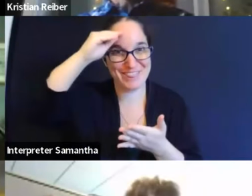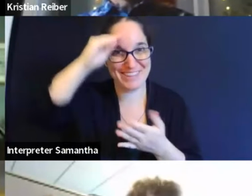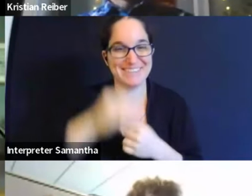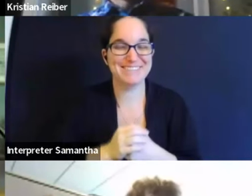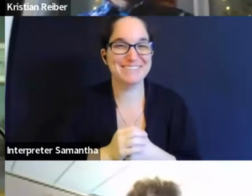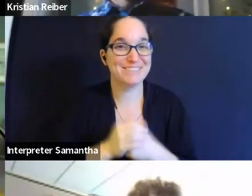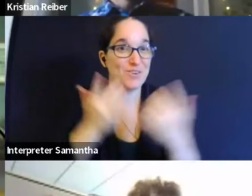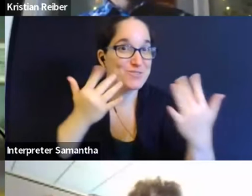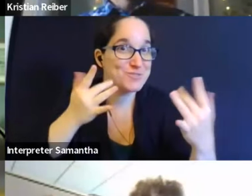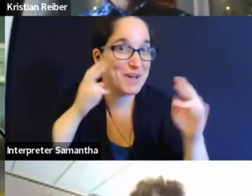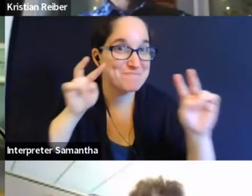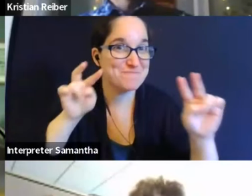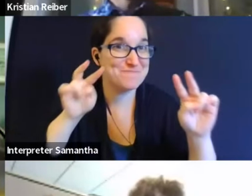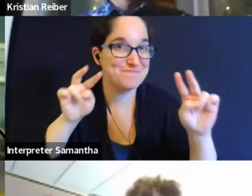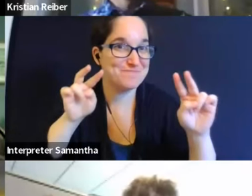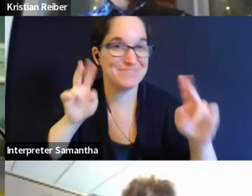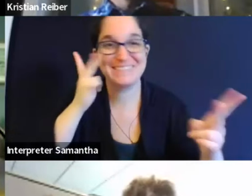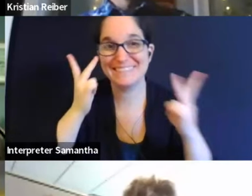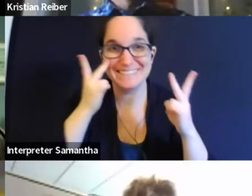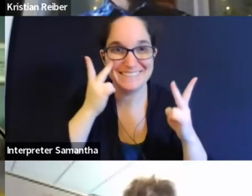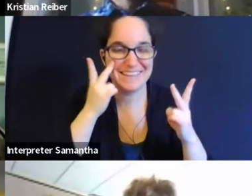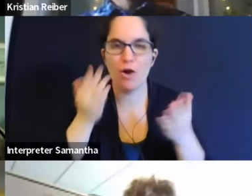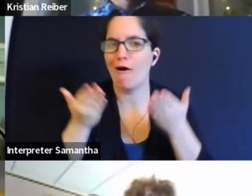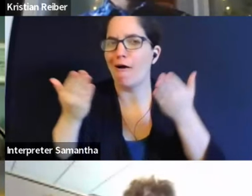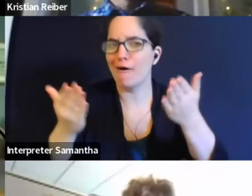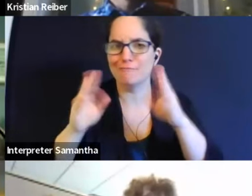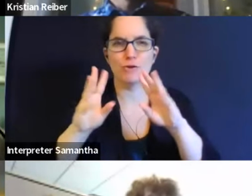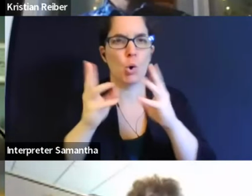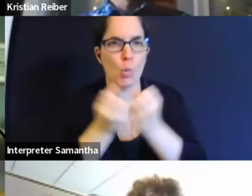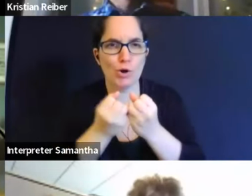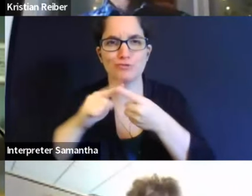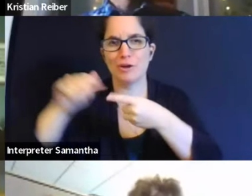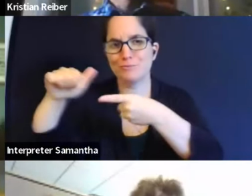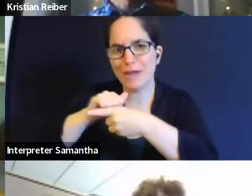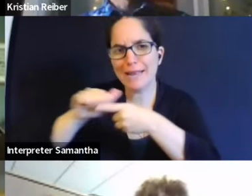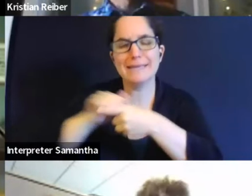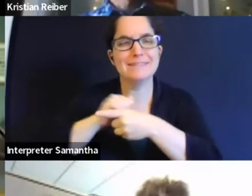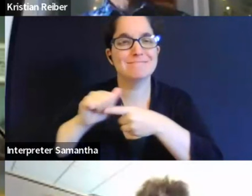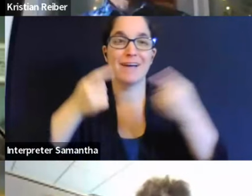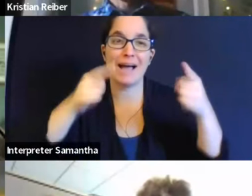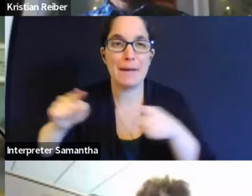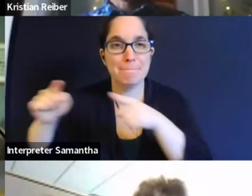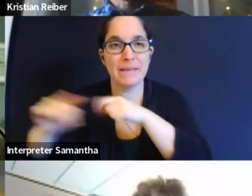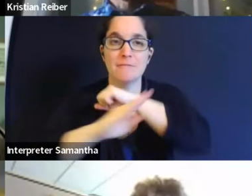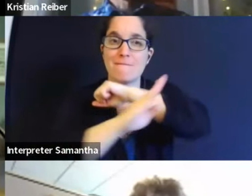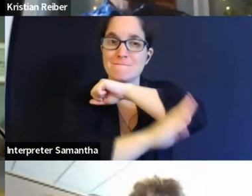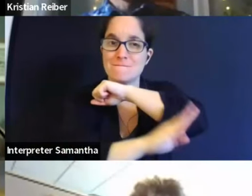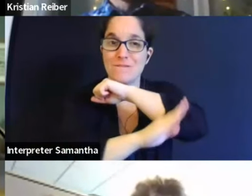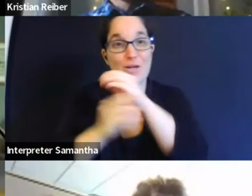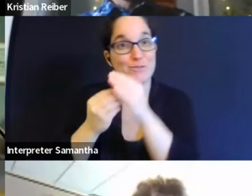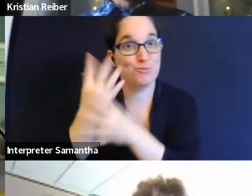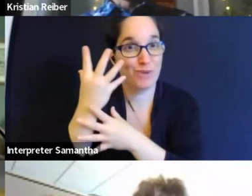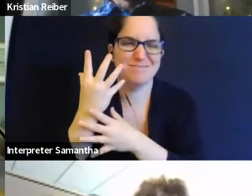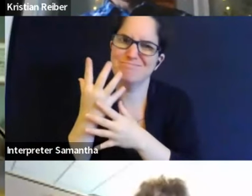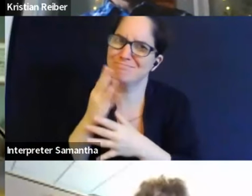stay tuned to what we have and what we're going to be offering coming up in the fall, maybe even into the spring. But there's a lot coming